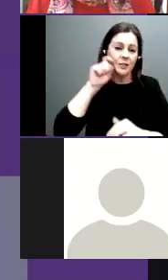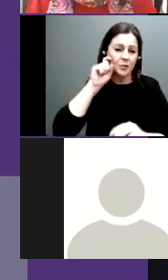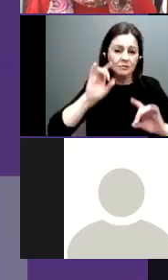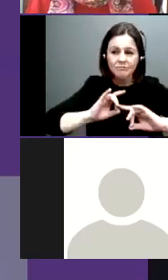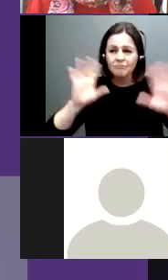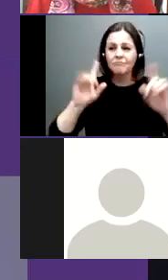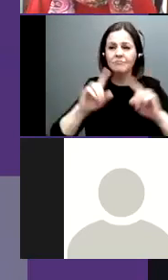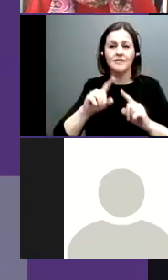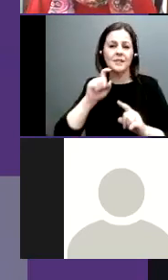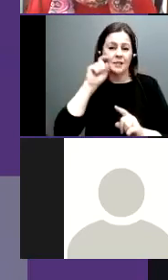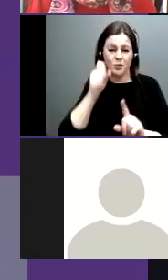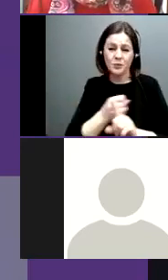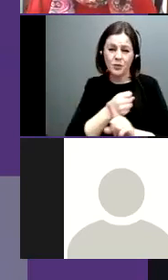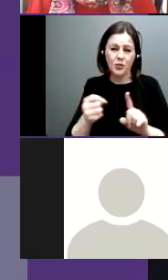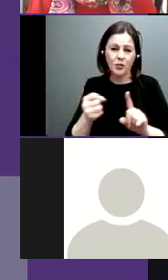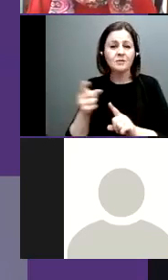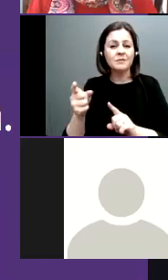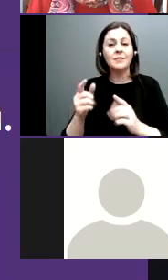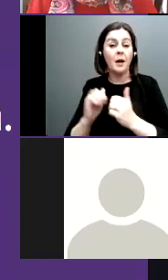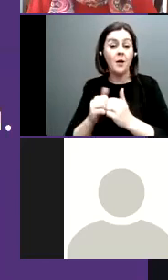Can you go to the next slide, please, Laura?